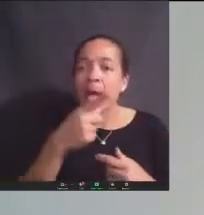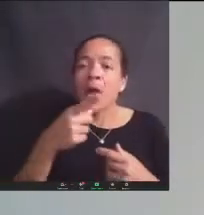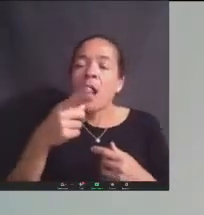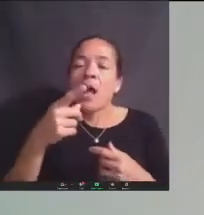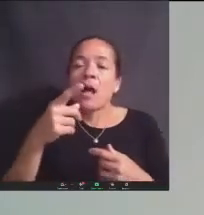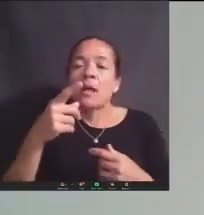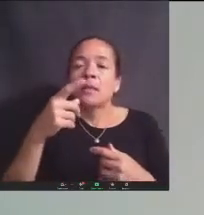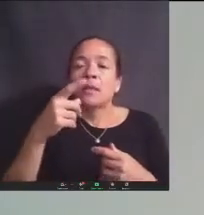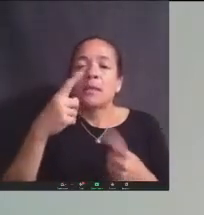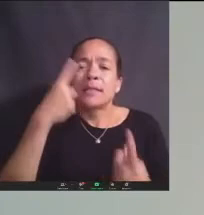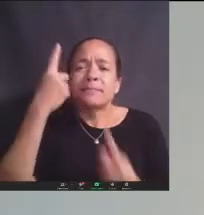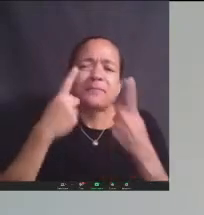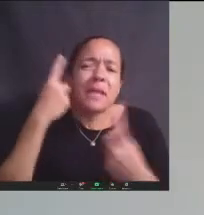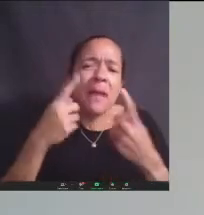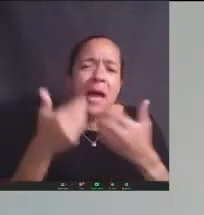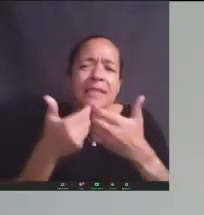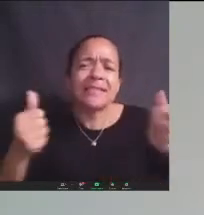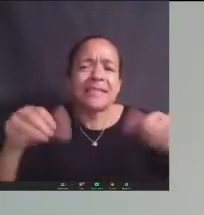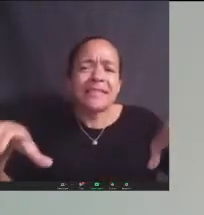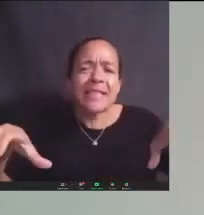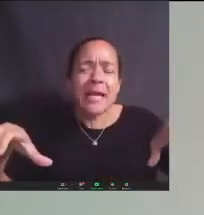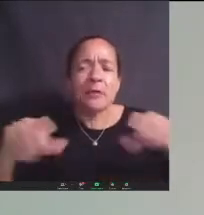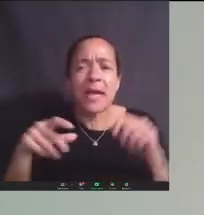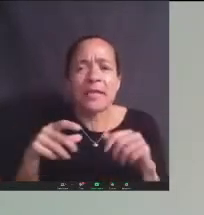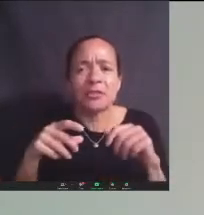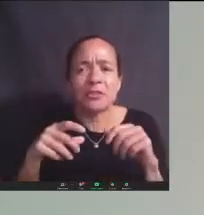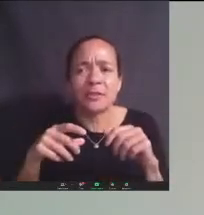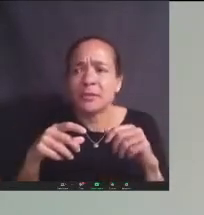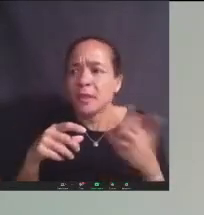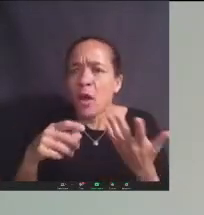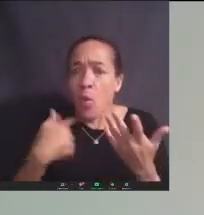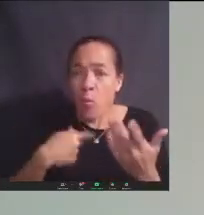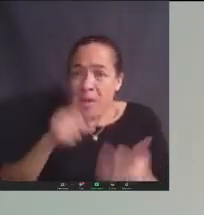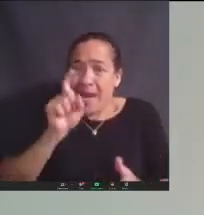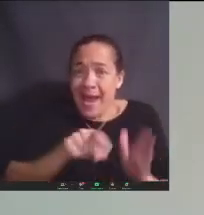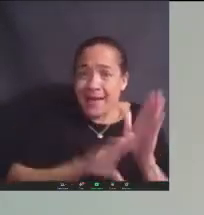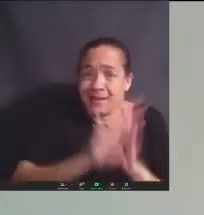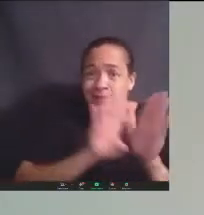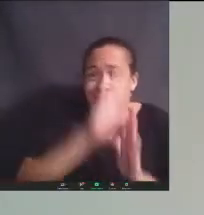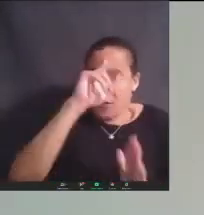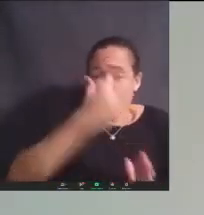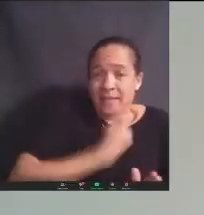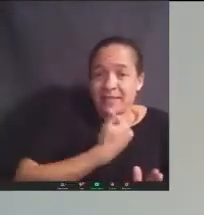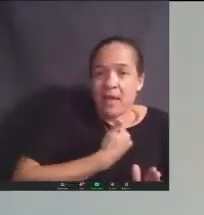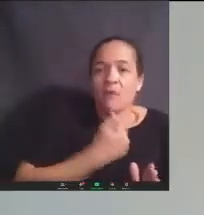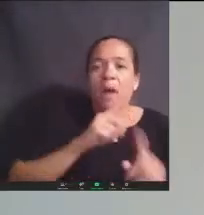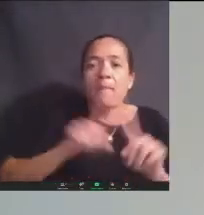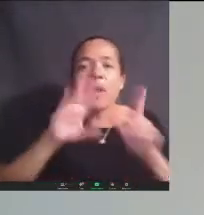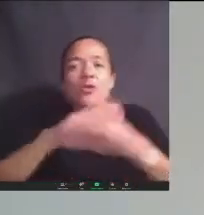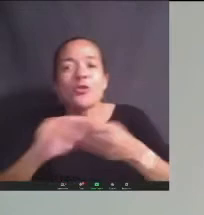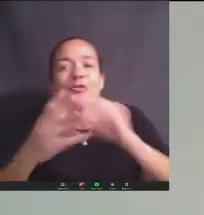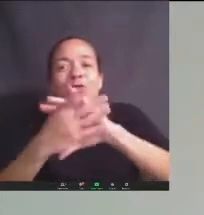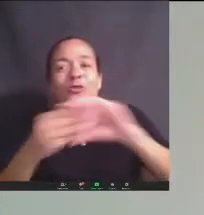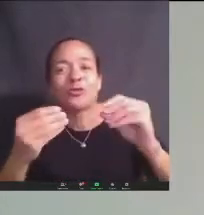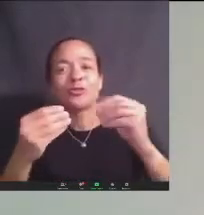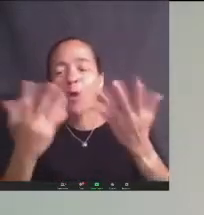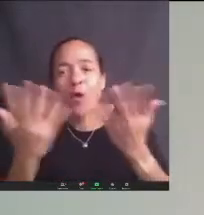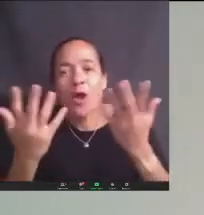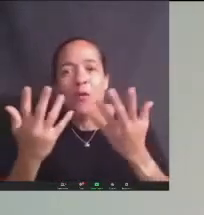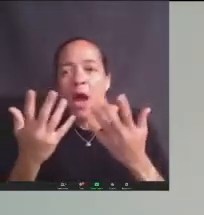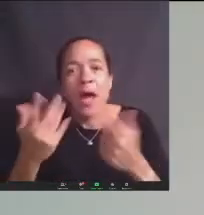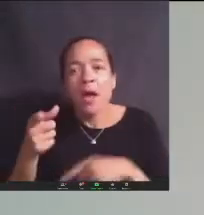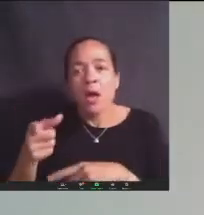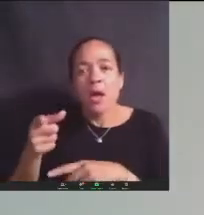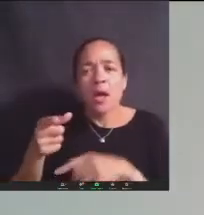business, I don't know where that narrative comes from. Because we've been able to create millionaires in a climate, I'm talking about back in Madam C.J.